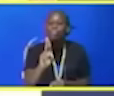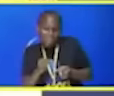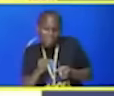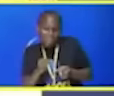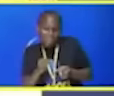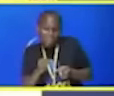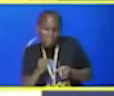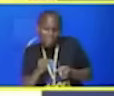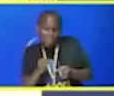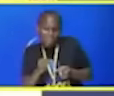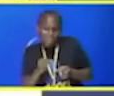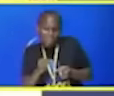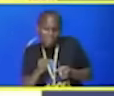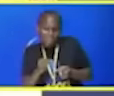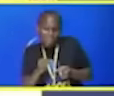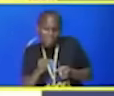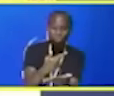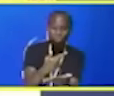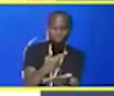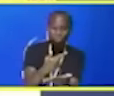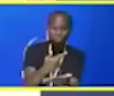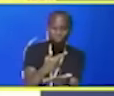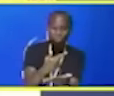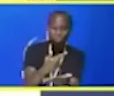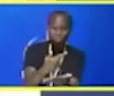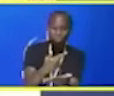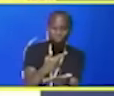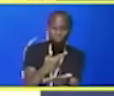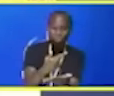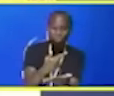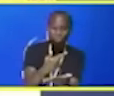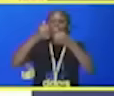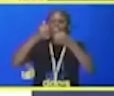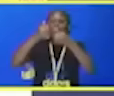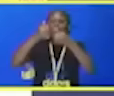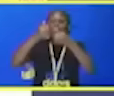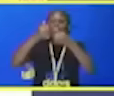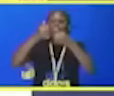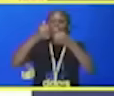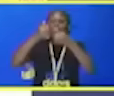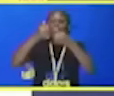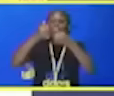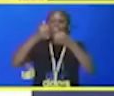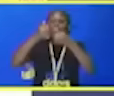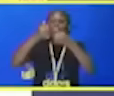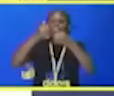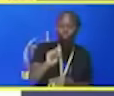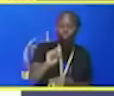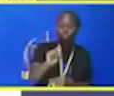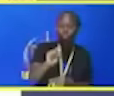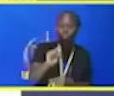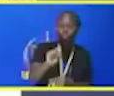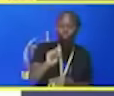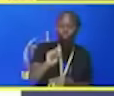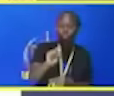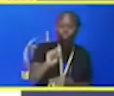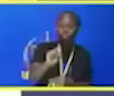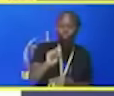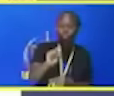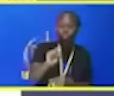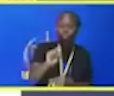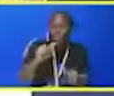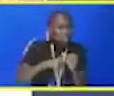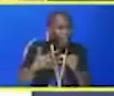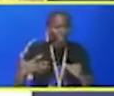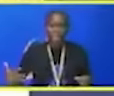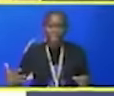can restore people even after they've lost. She lost everything. So when you study Ruth, you are not just studying a